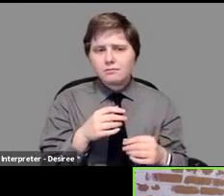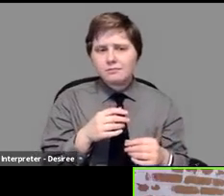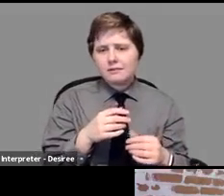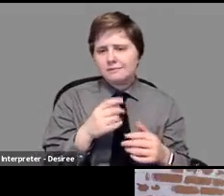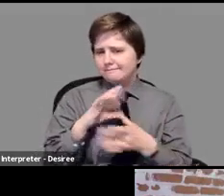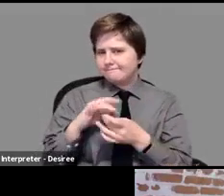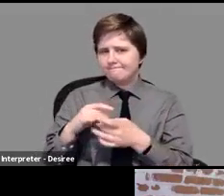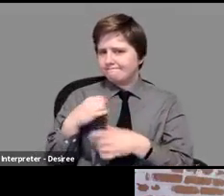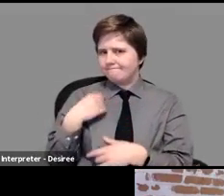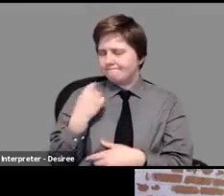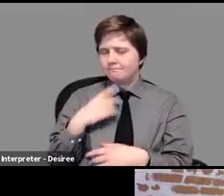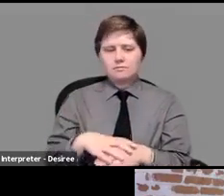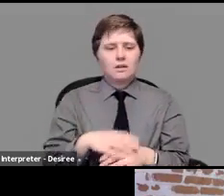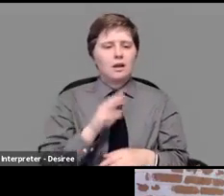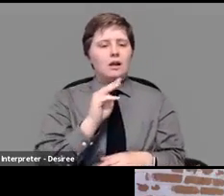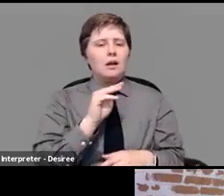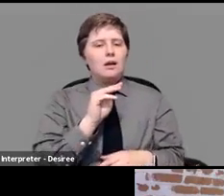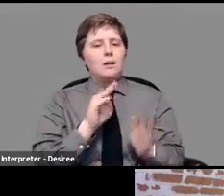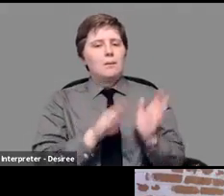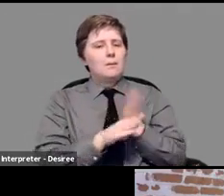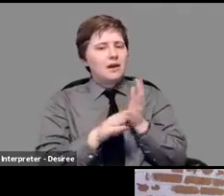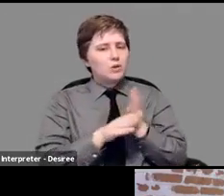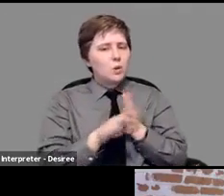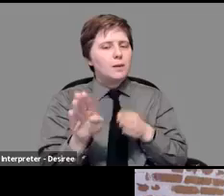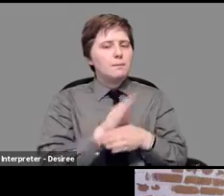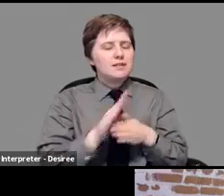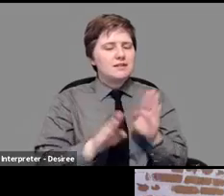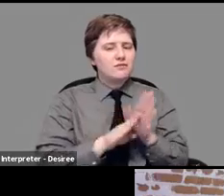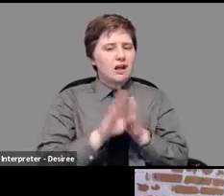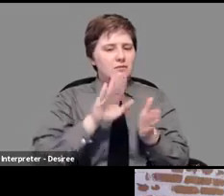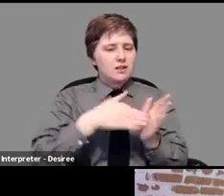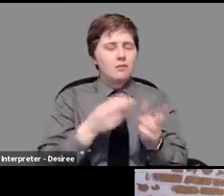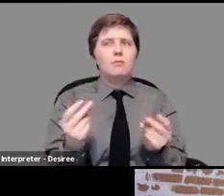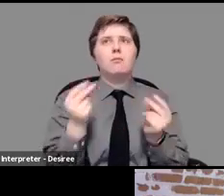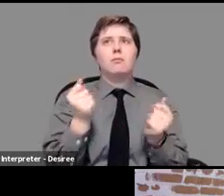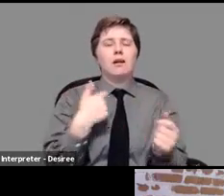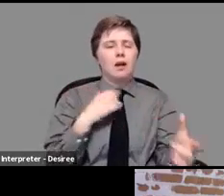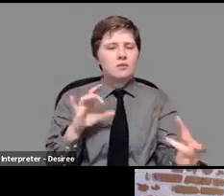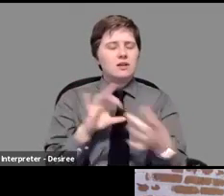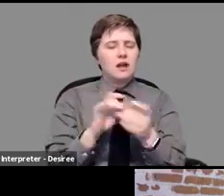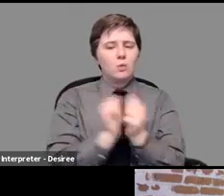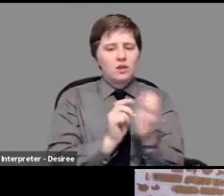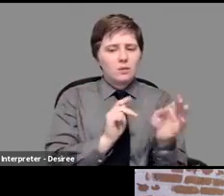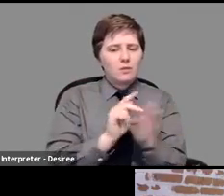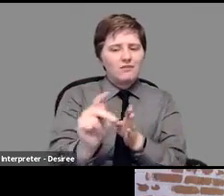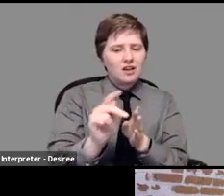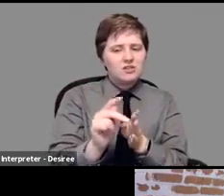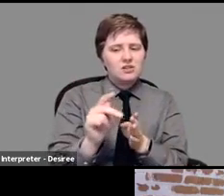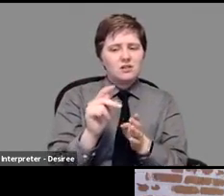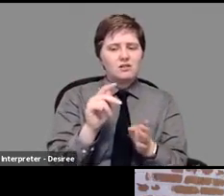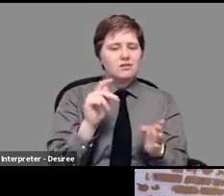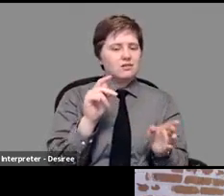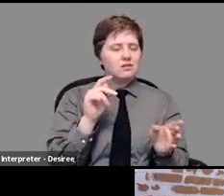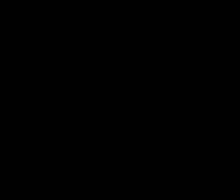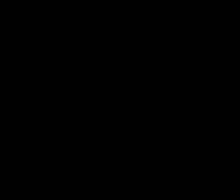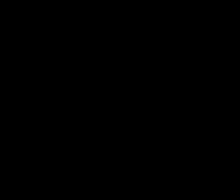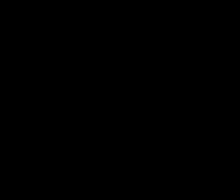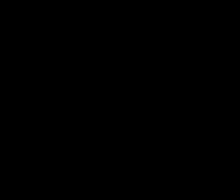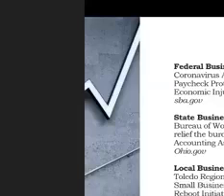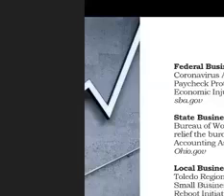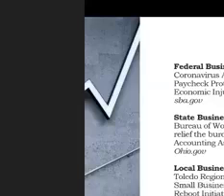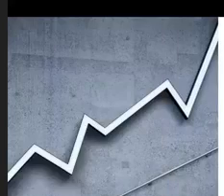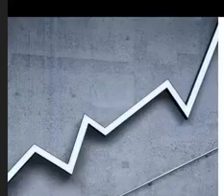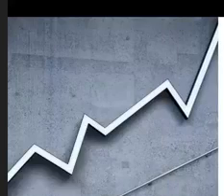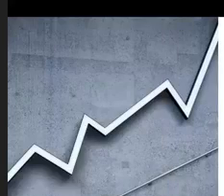Minority Business Development Center. I right away got hooked up with a professional in the construction industry